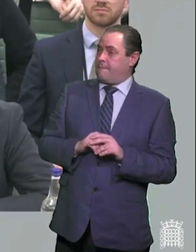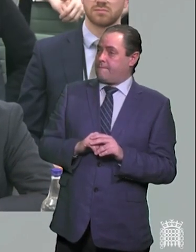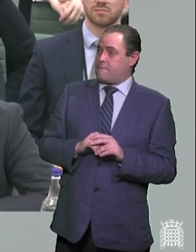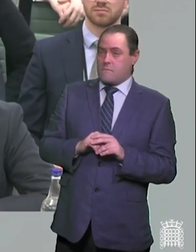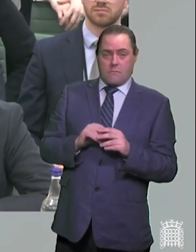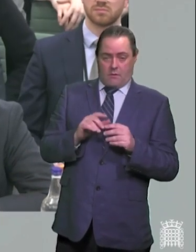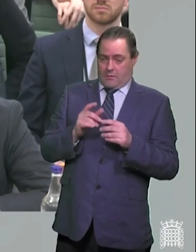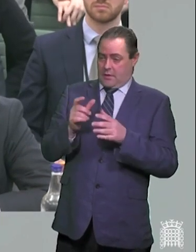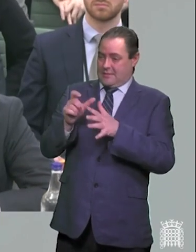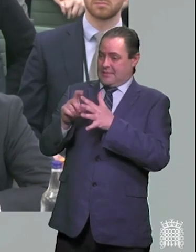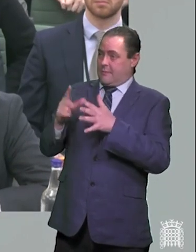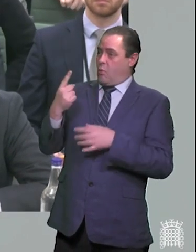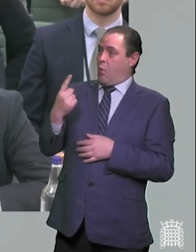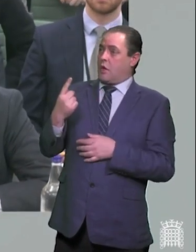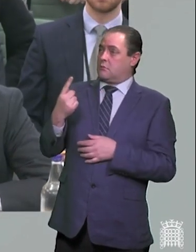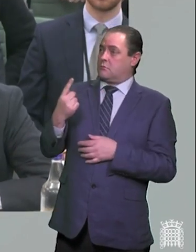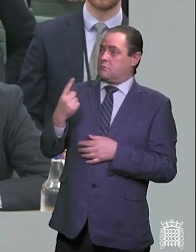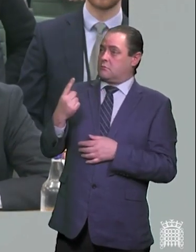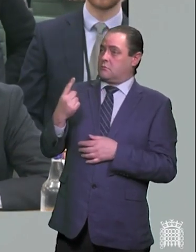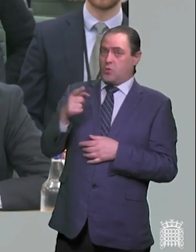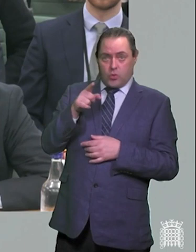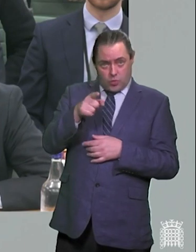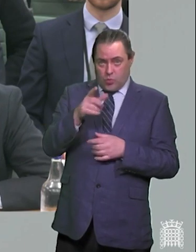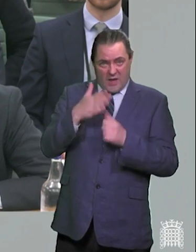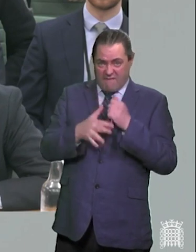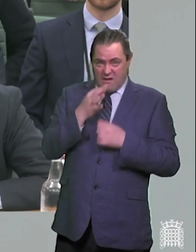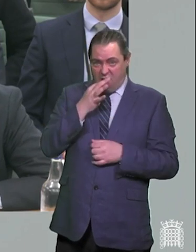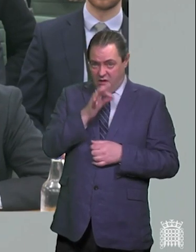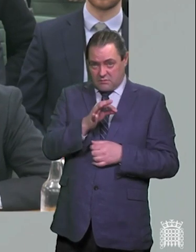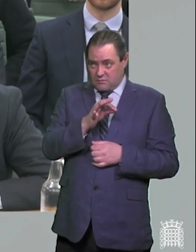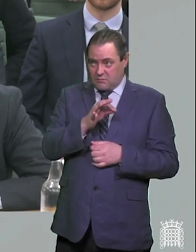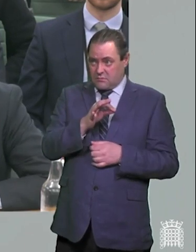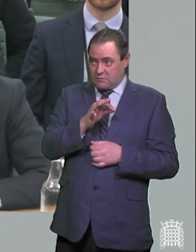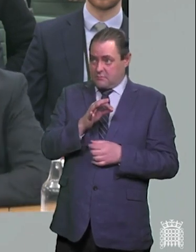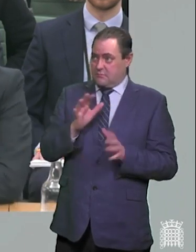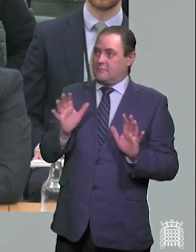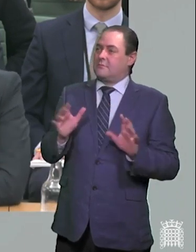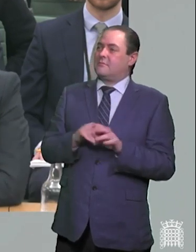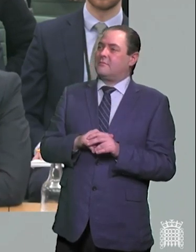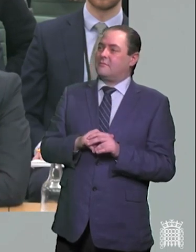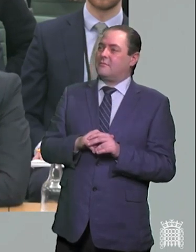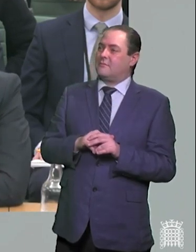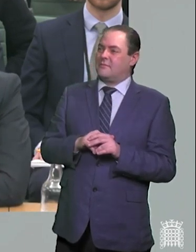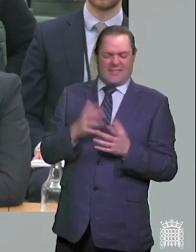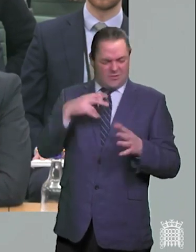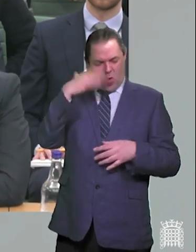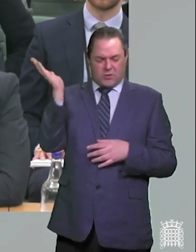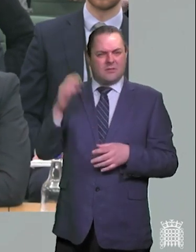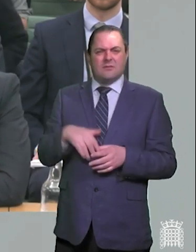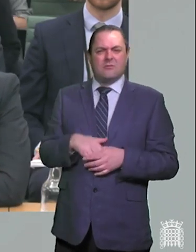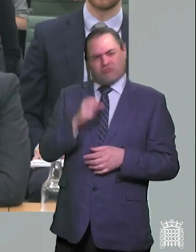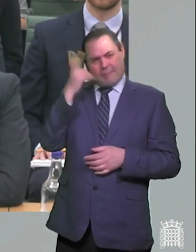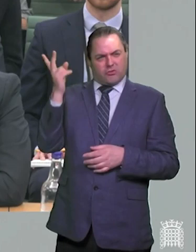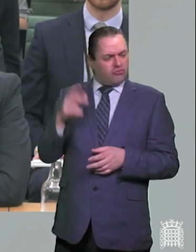on December the 1st about those events. You did not ask. I did say, this is complete nonsense. I mean,